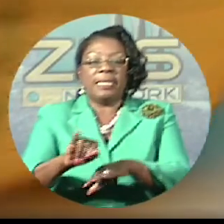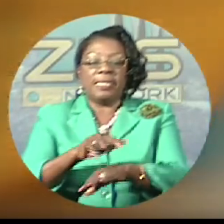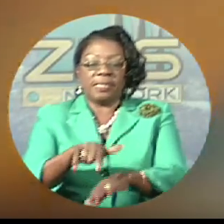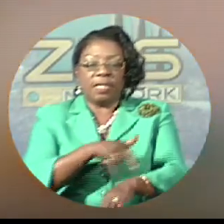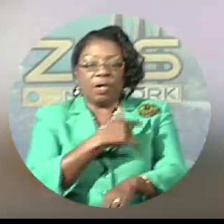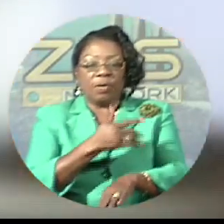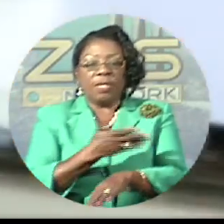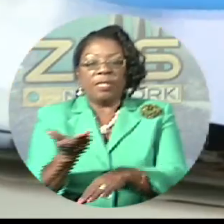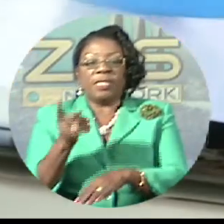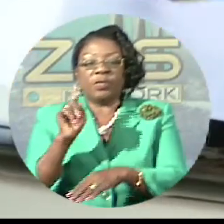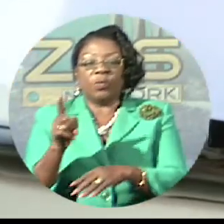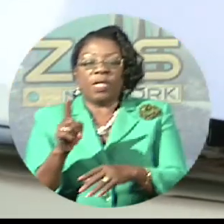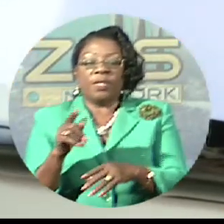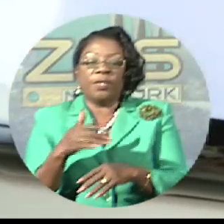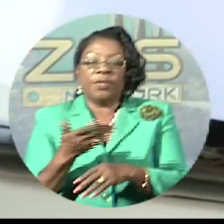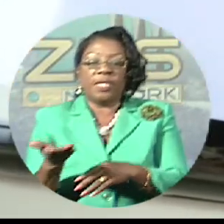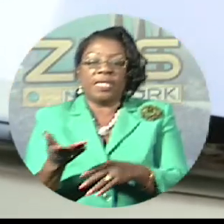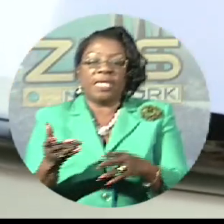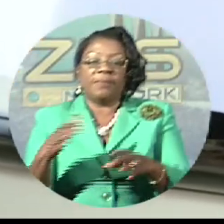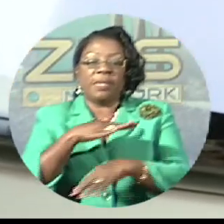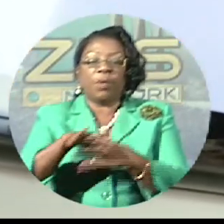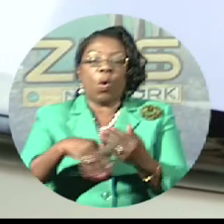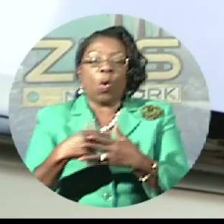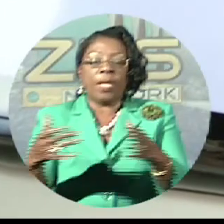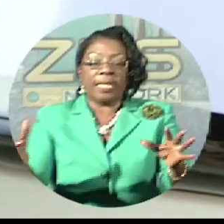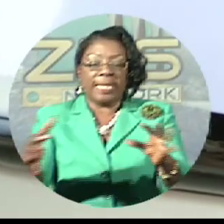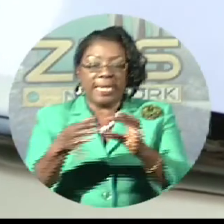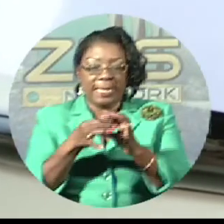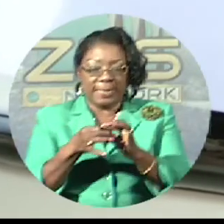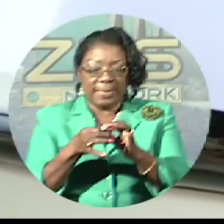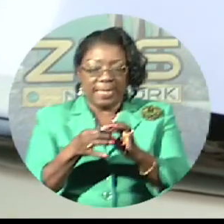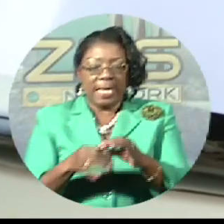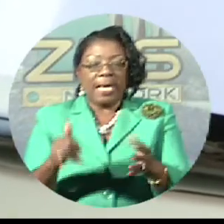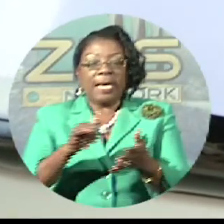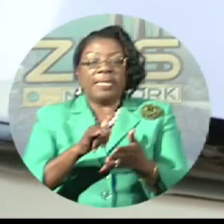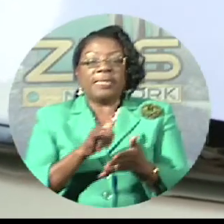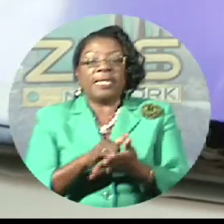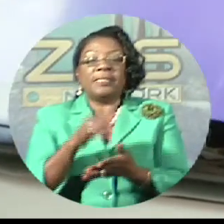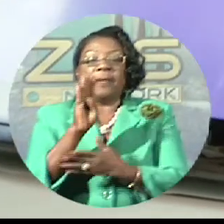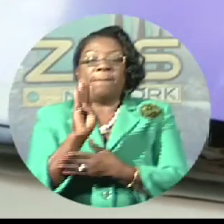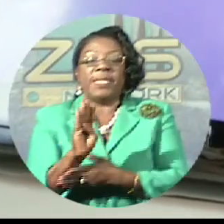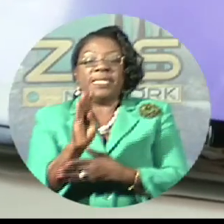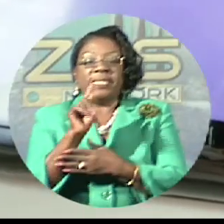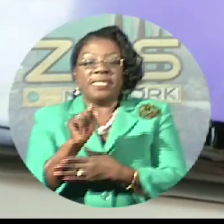connected, which is reliable phone and internet service provided by BTC.